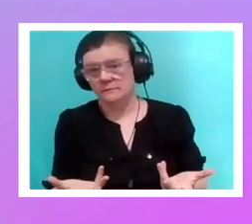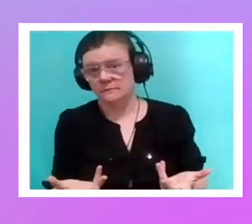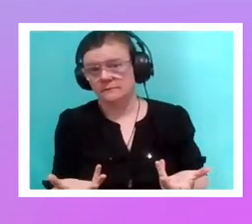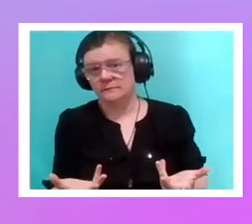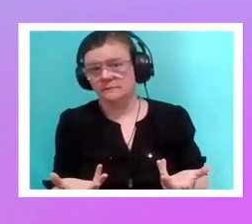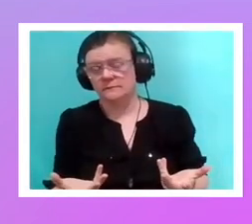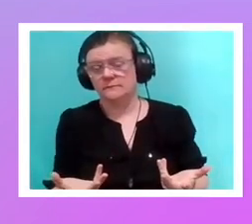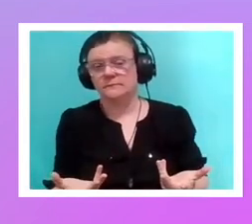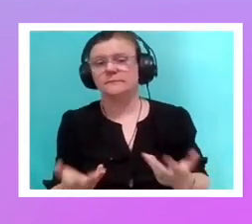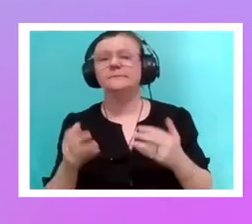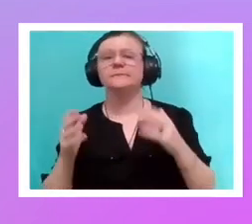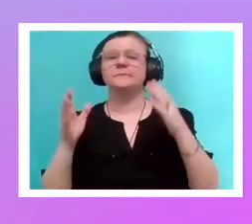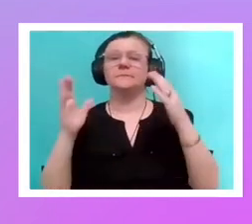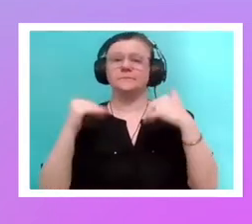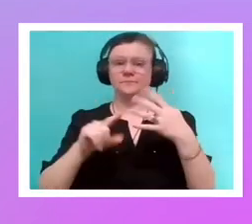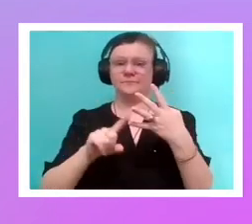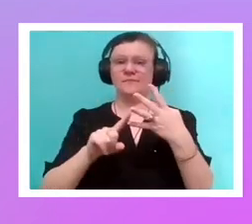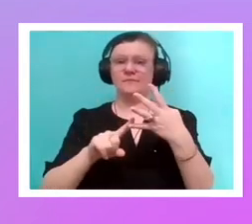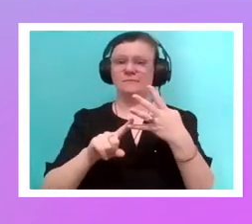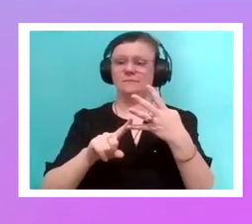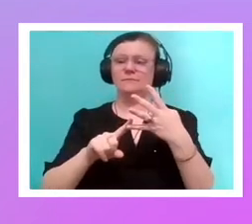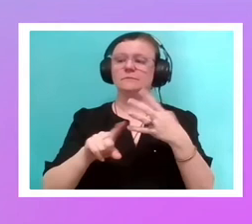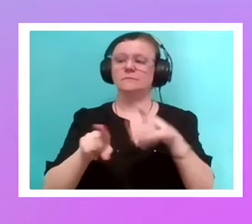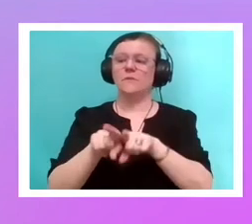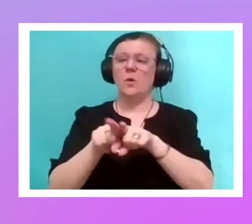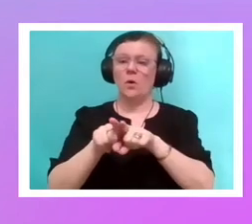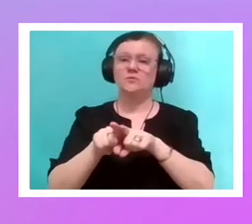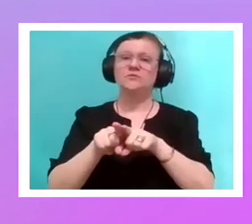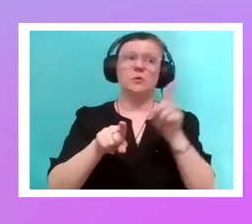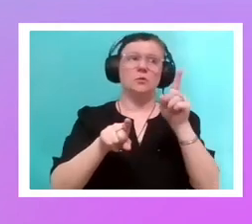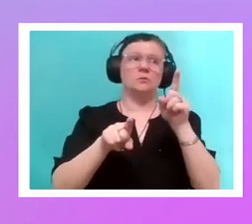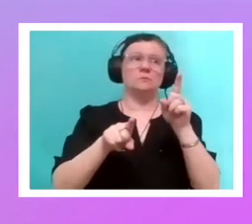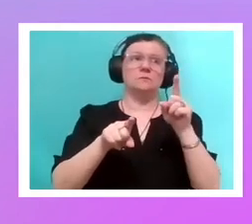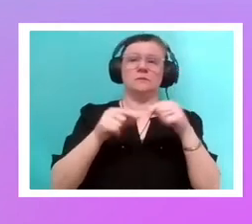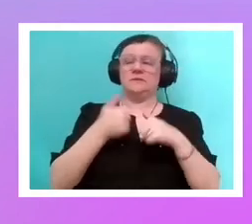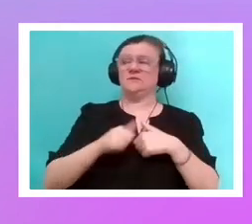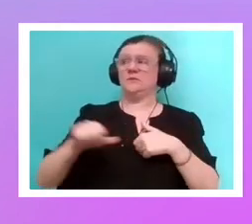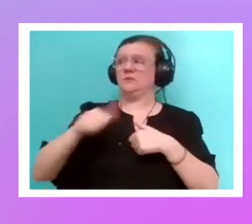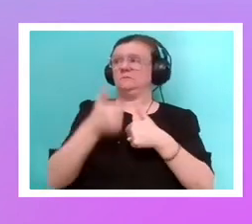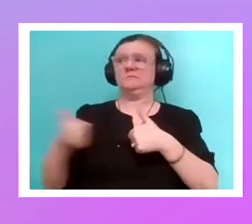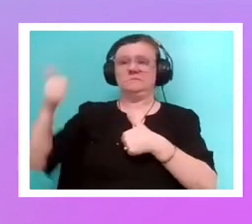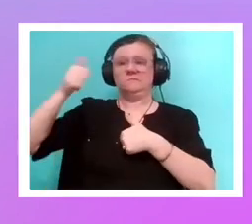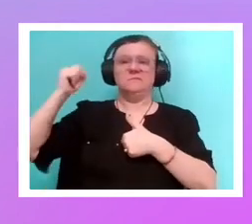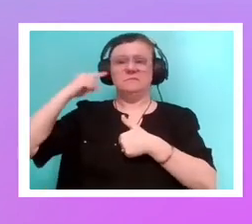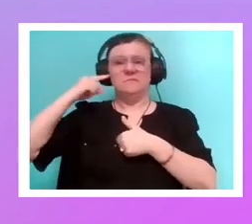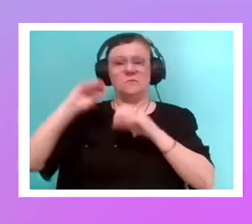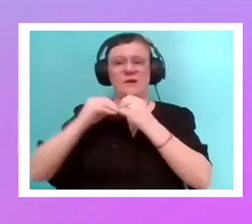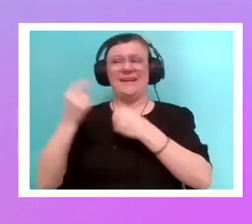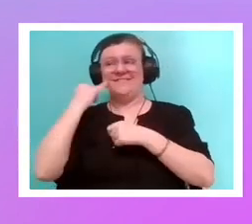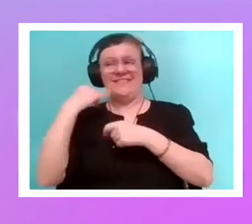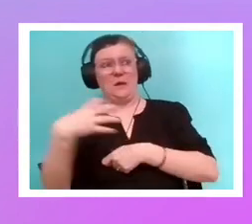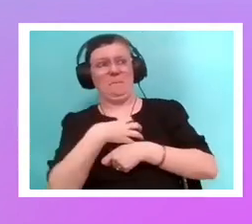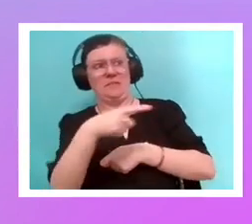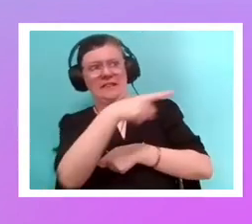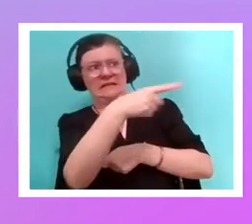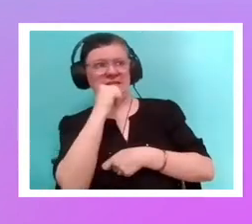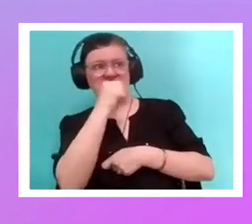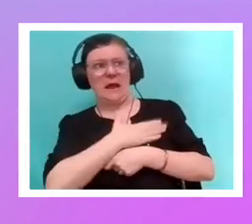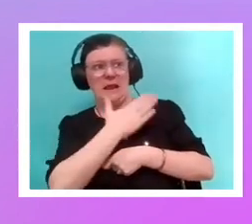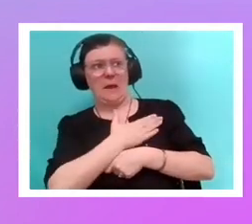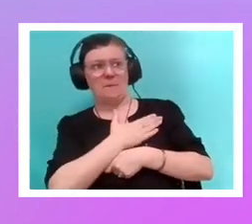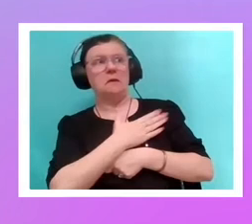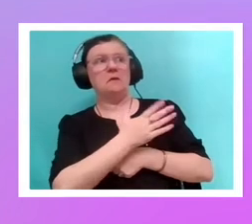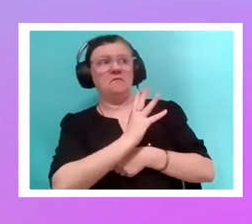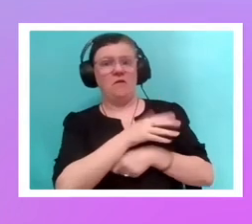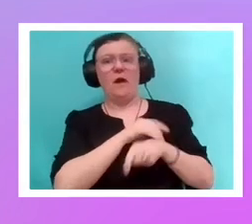there needs to be a contact mechanism for the enforcement body. If they do complain to an organisation and they're not happy with the response, they can